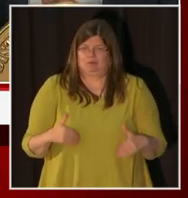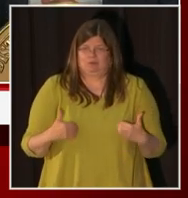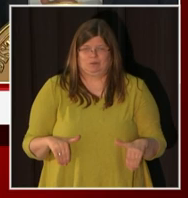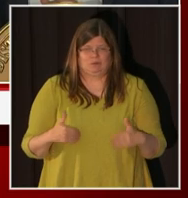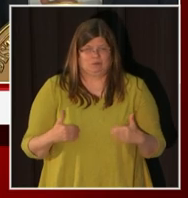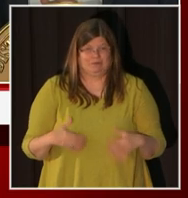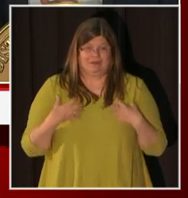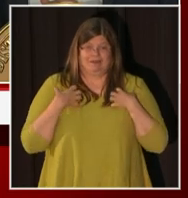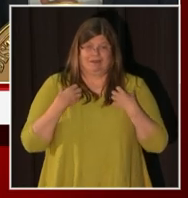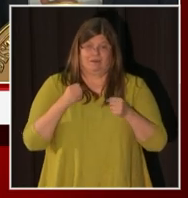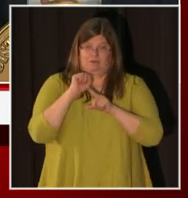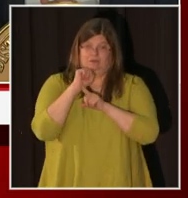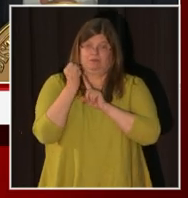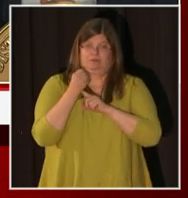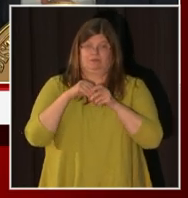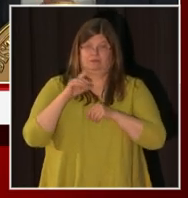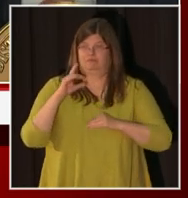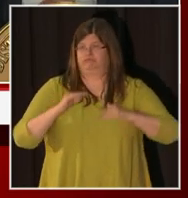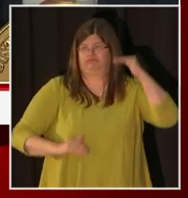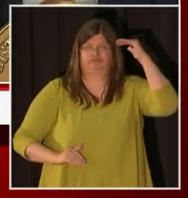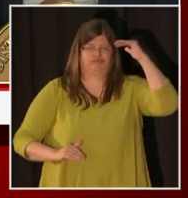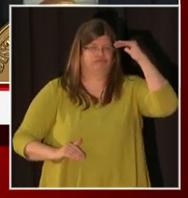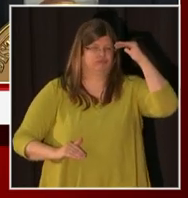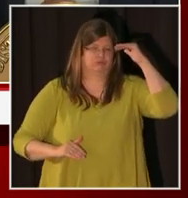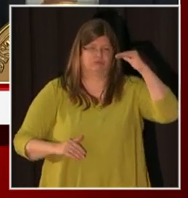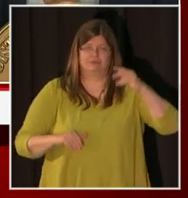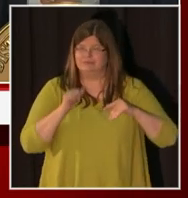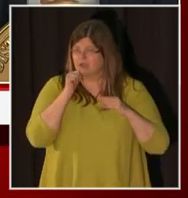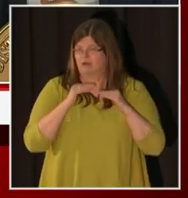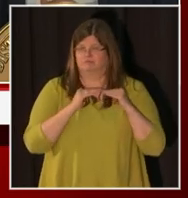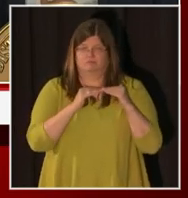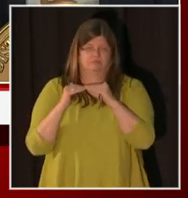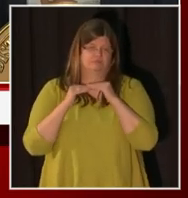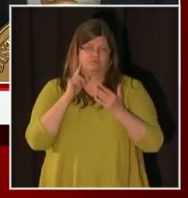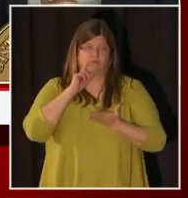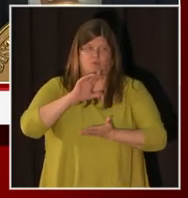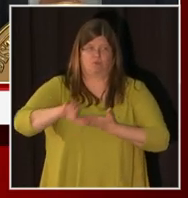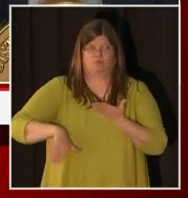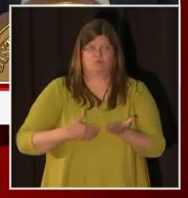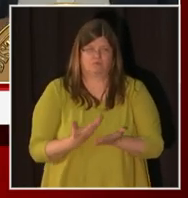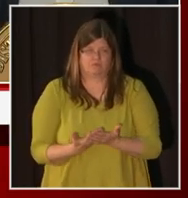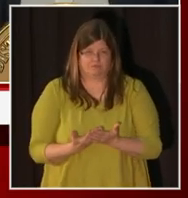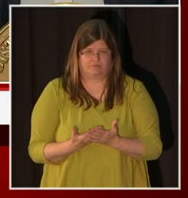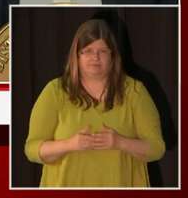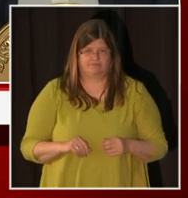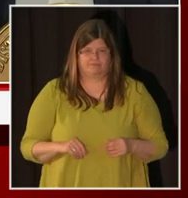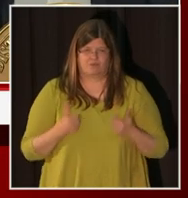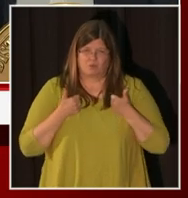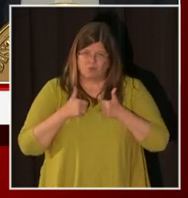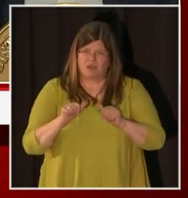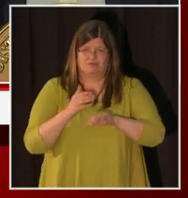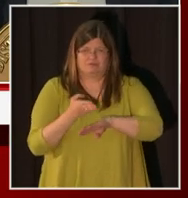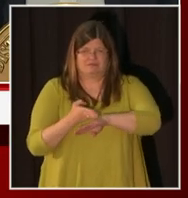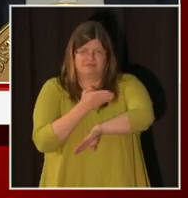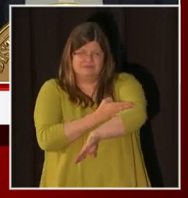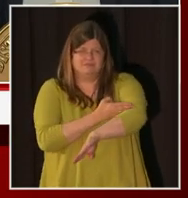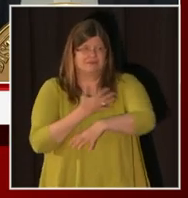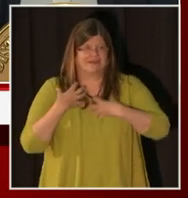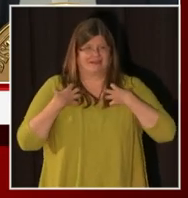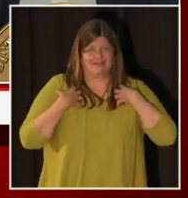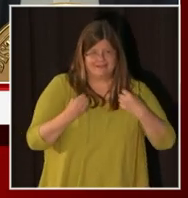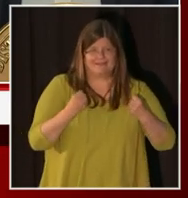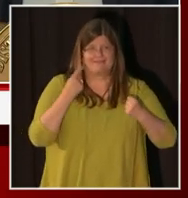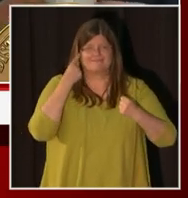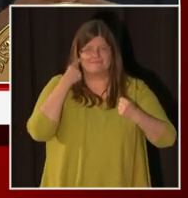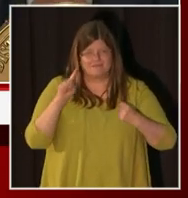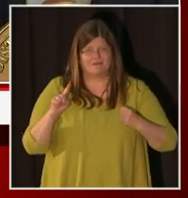disparities. So this means that we will be thinking about how we improve health outcomes, especially for African Americans and our